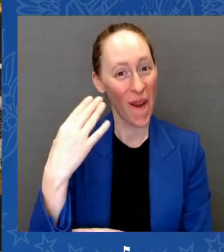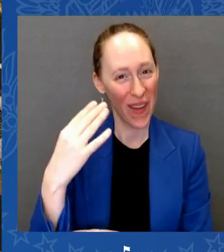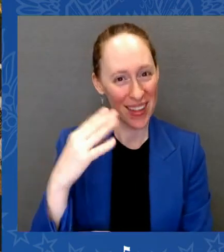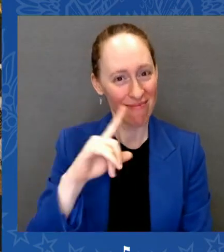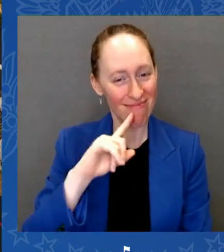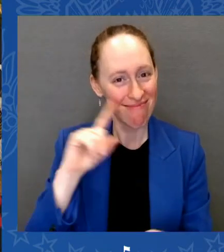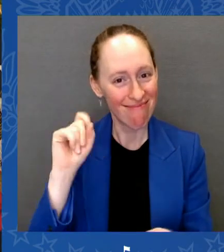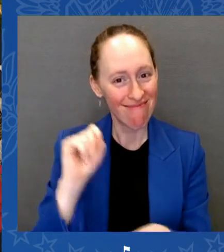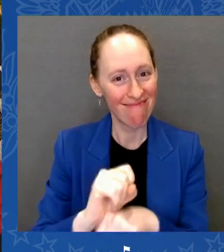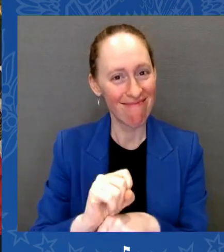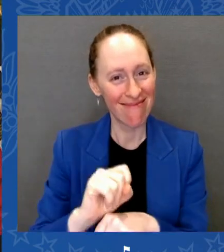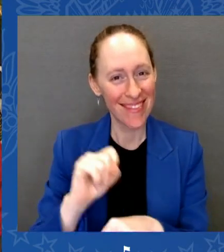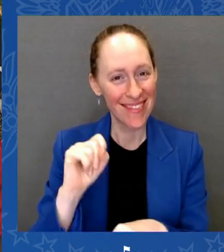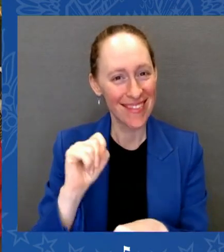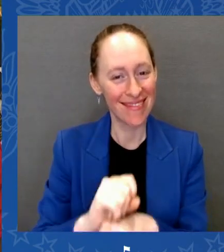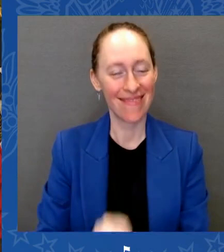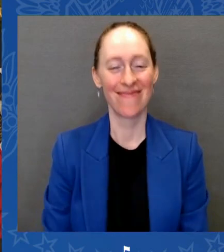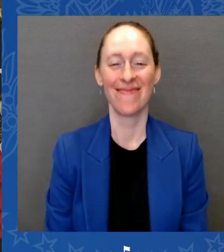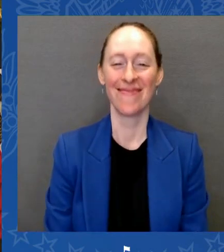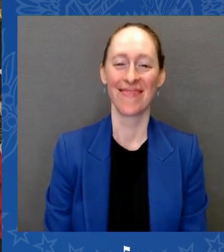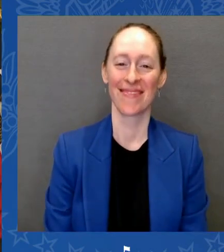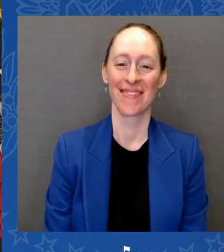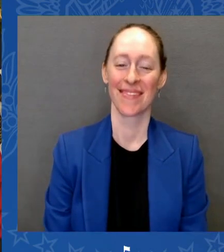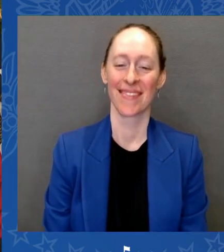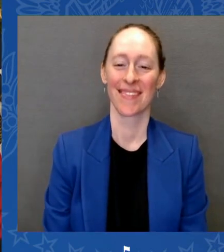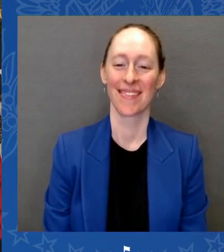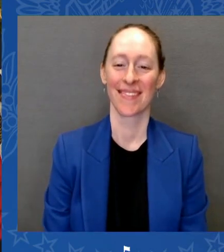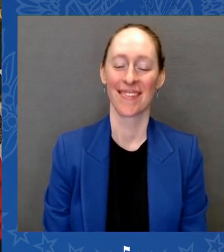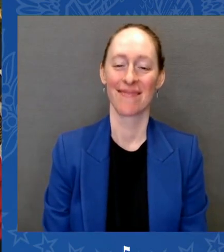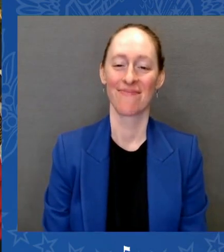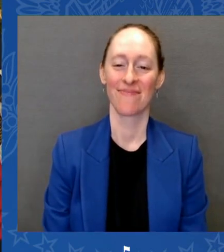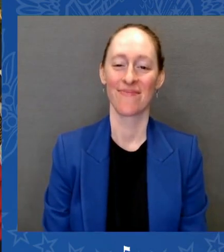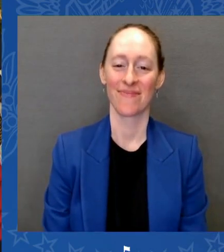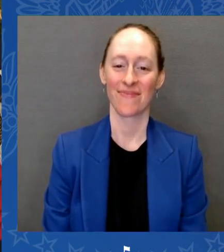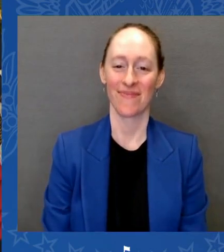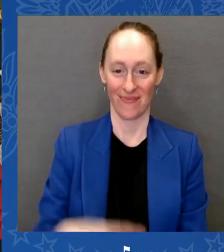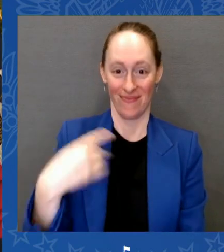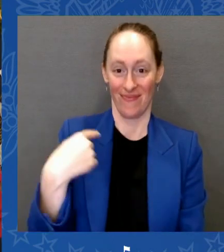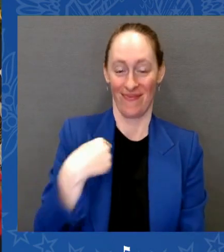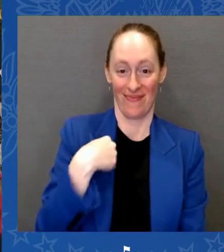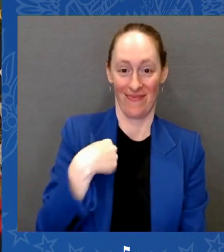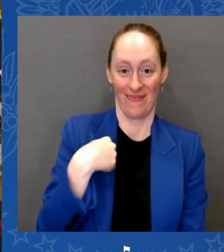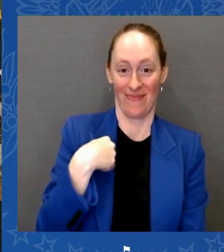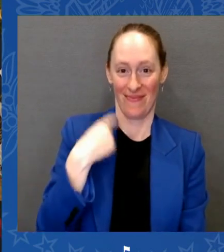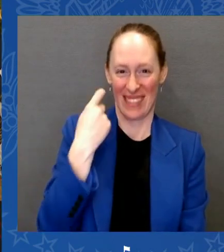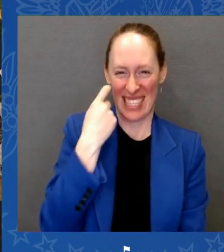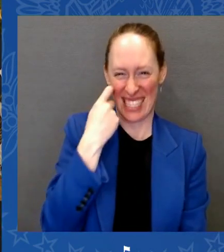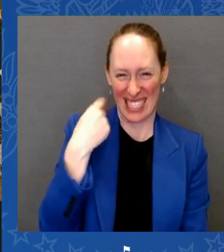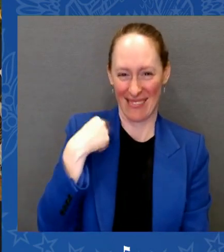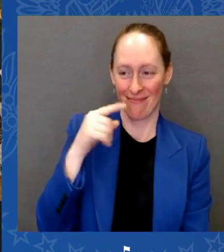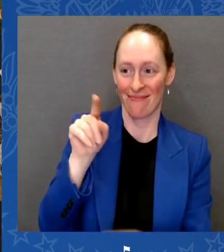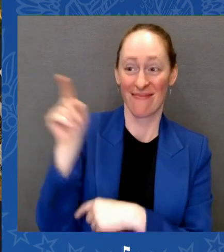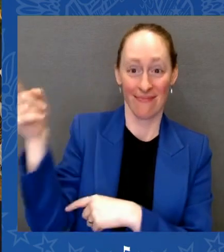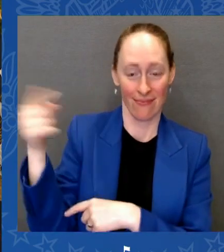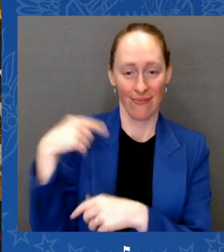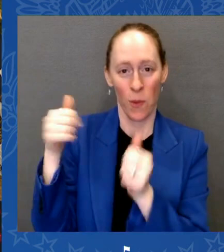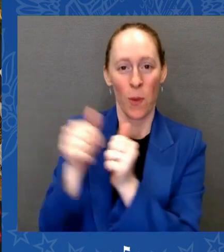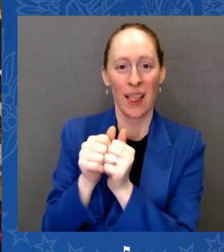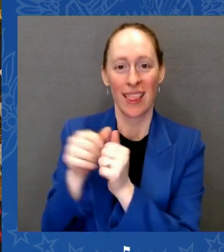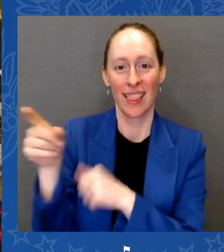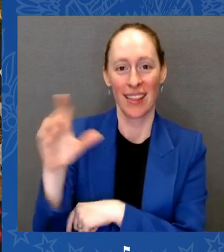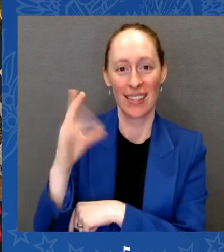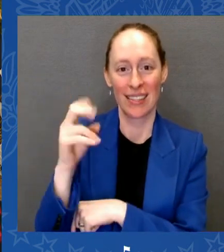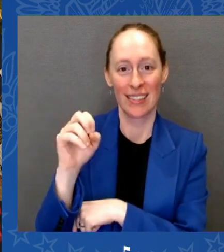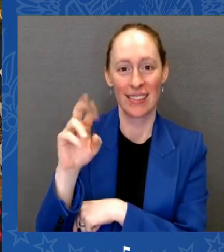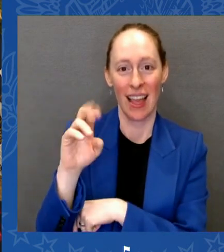Sherelle, in the Oval Office, I spoke with Brittany Griner. She's safe. She's on a plane. She's on her way home.